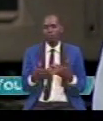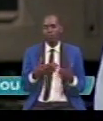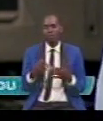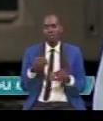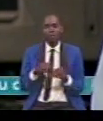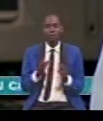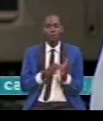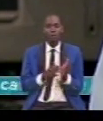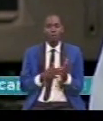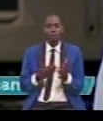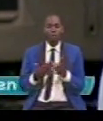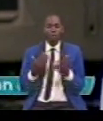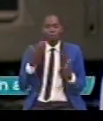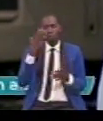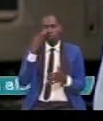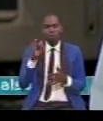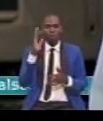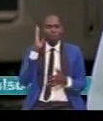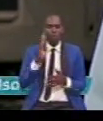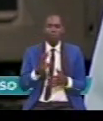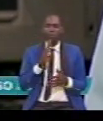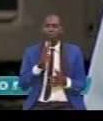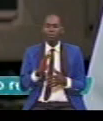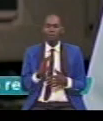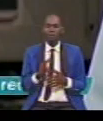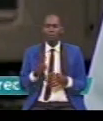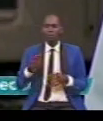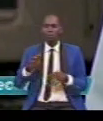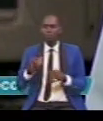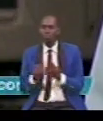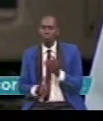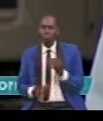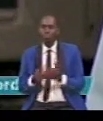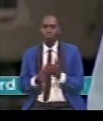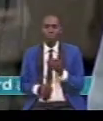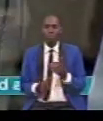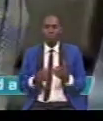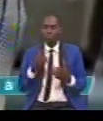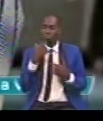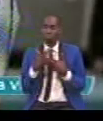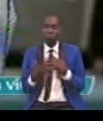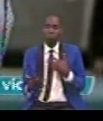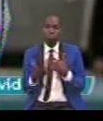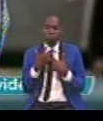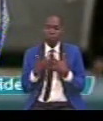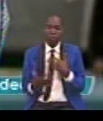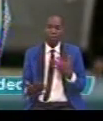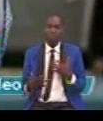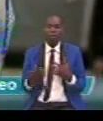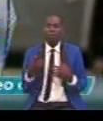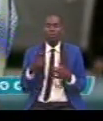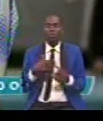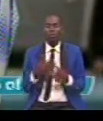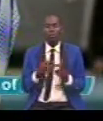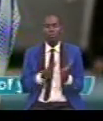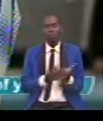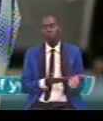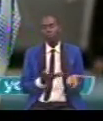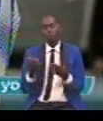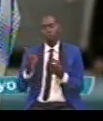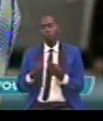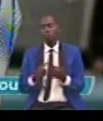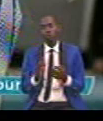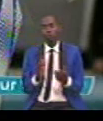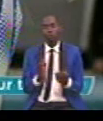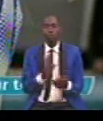that I was passing blood when I got to the toilet instead of stool. So the school took me to a hospital in Solwezi,